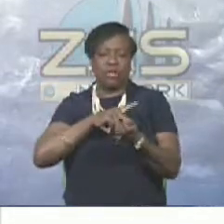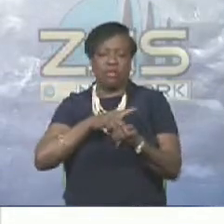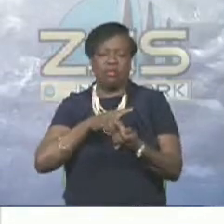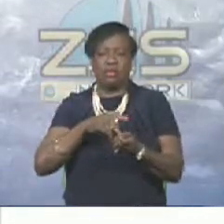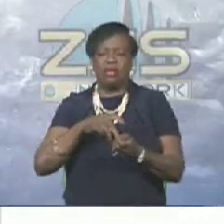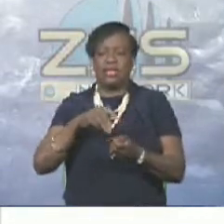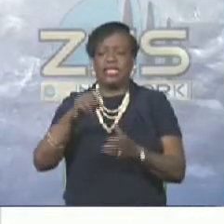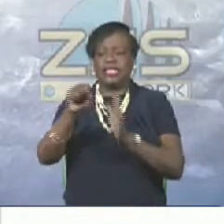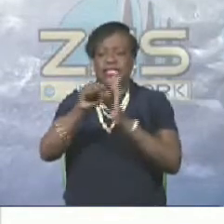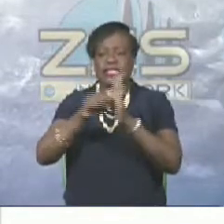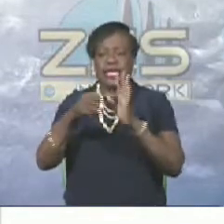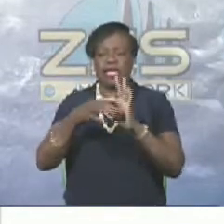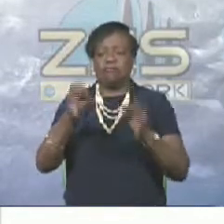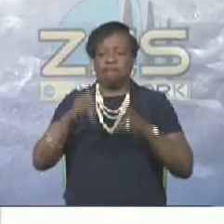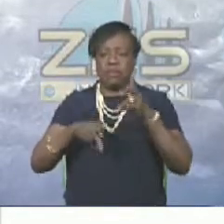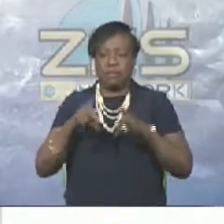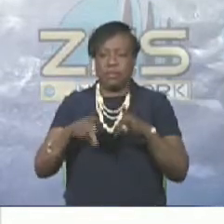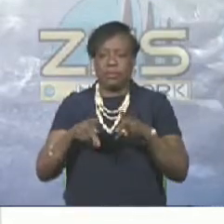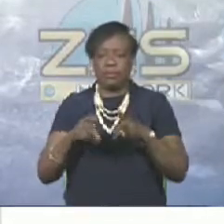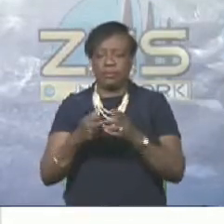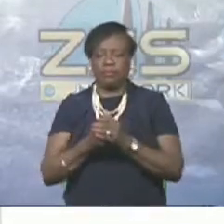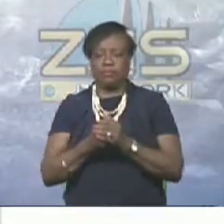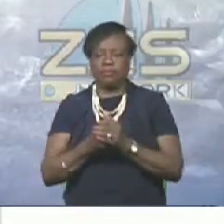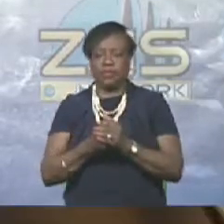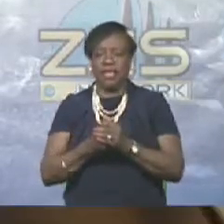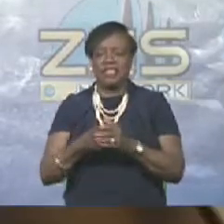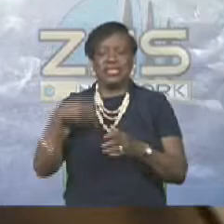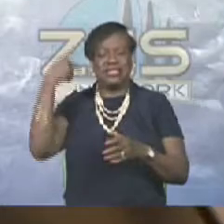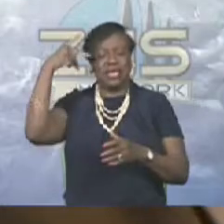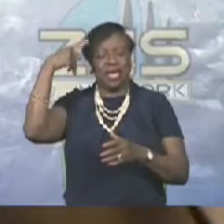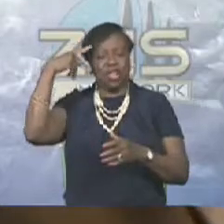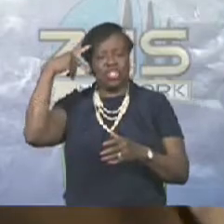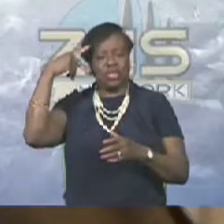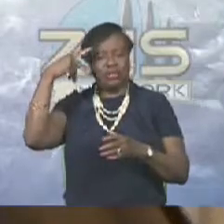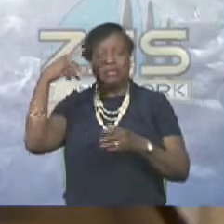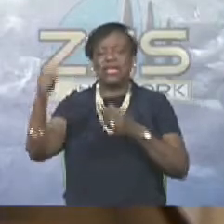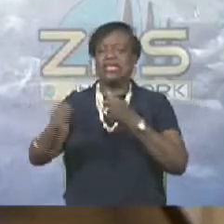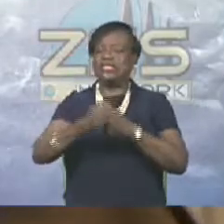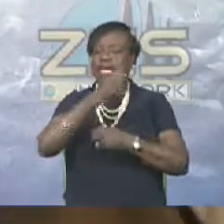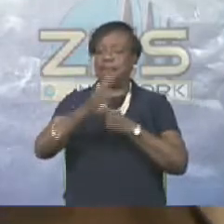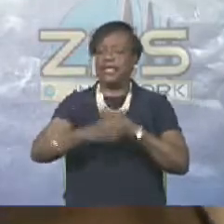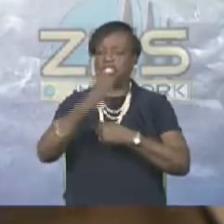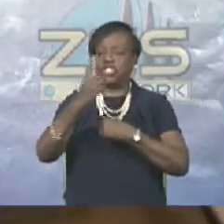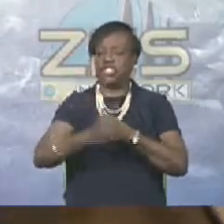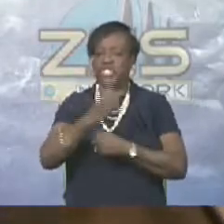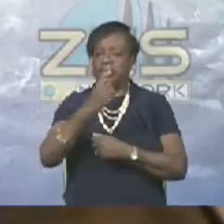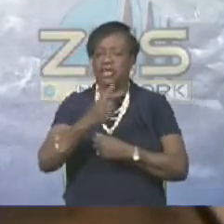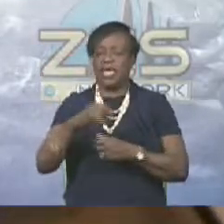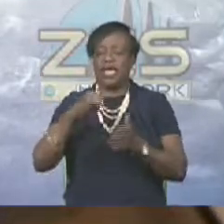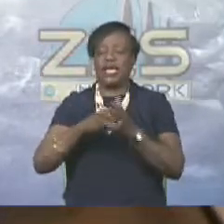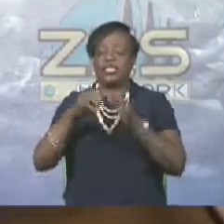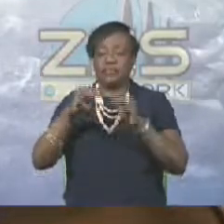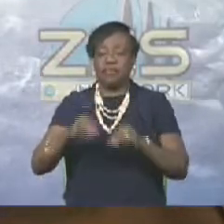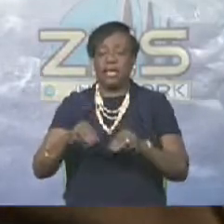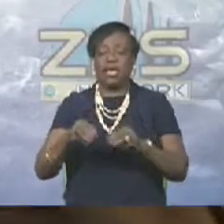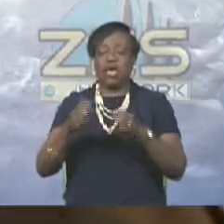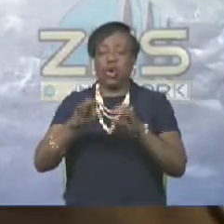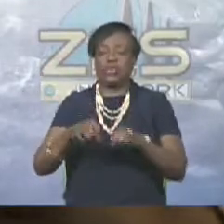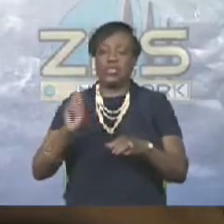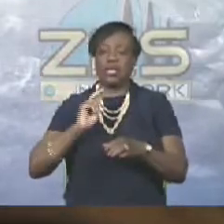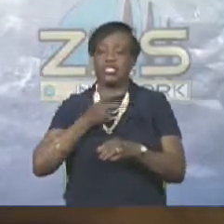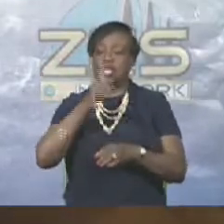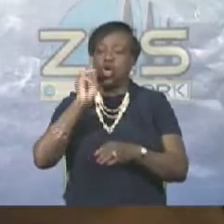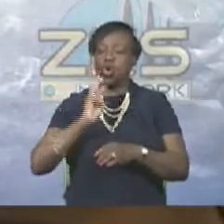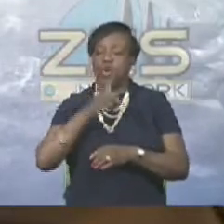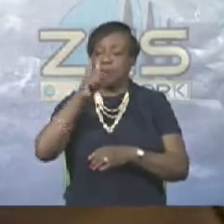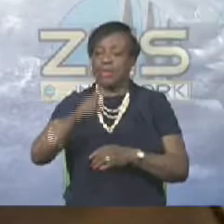physical problems that we have experienced, it's the psychological damage that it has caused us. So we need to help each other. We